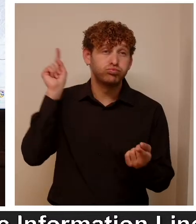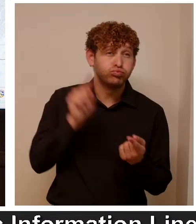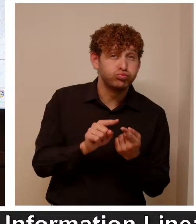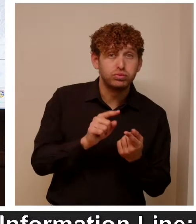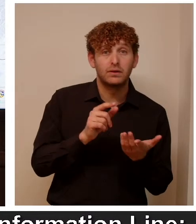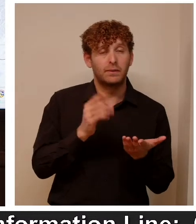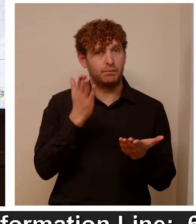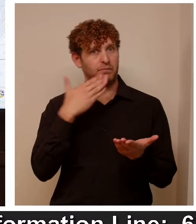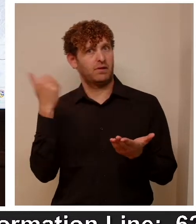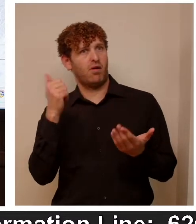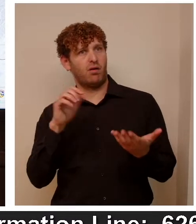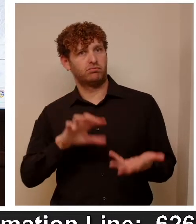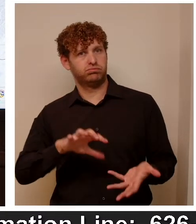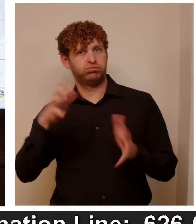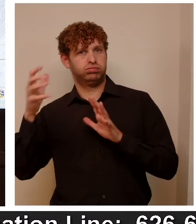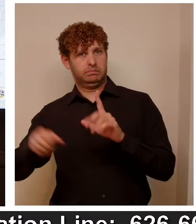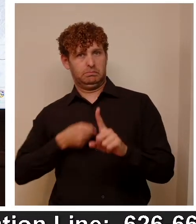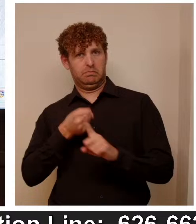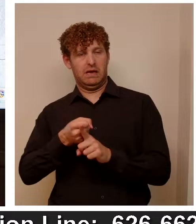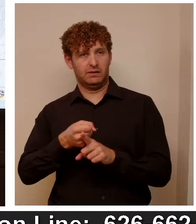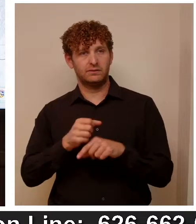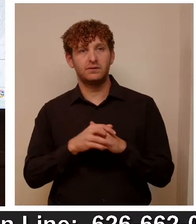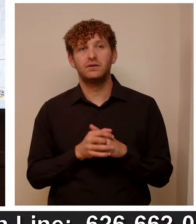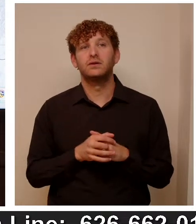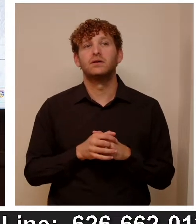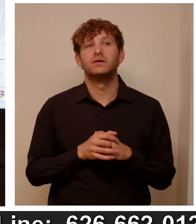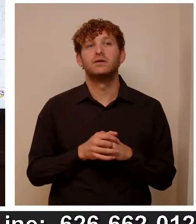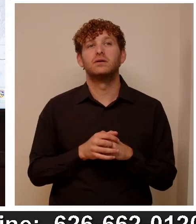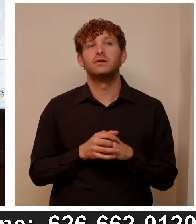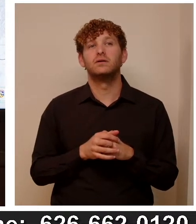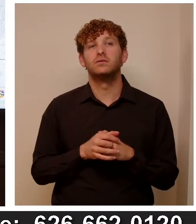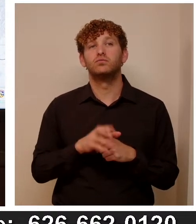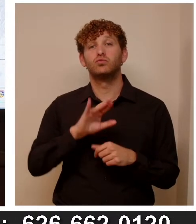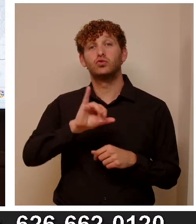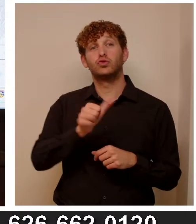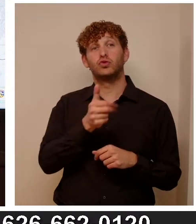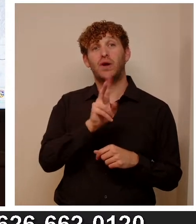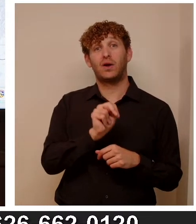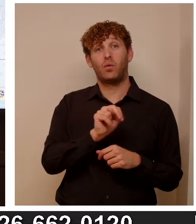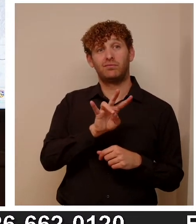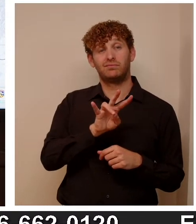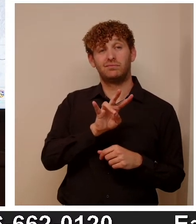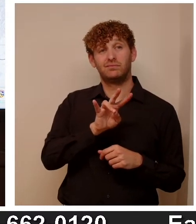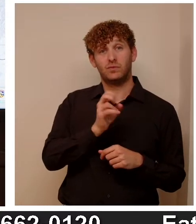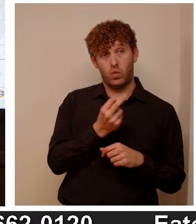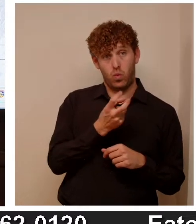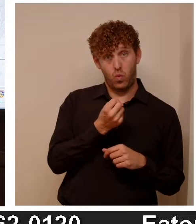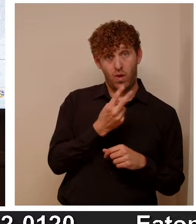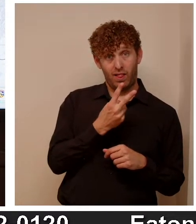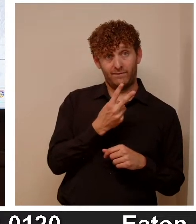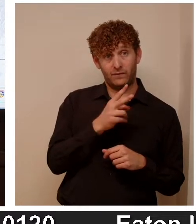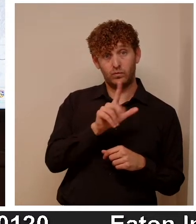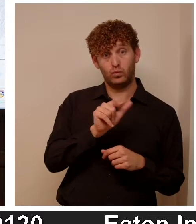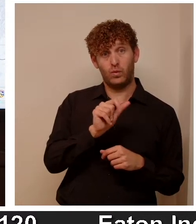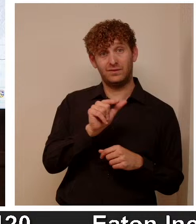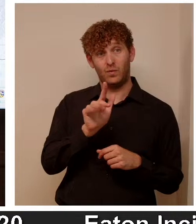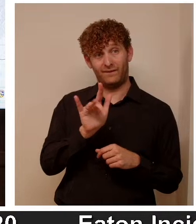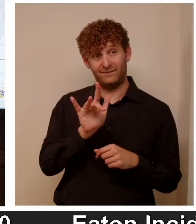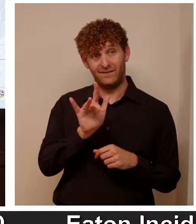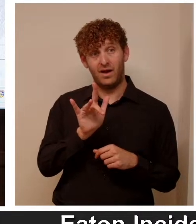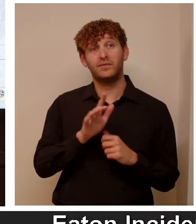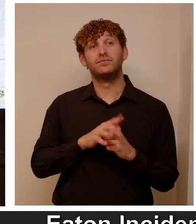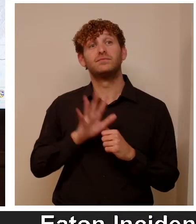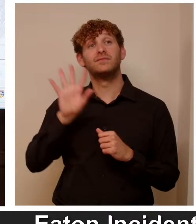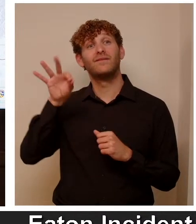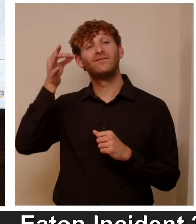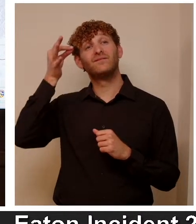disaster. The benefits apply to losses beginning January 12th, 2025. Federal disaster unemployment